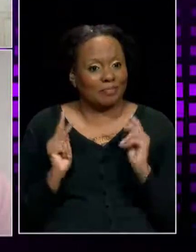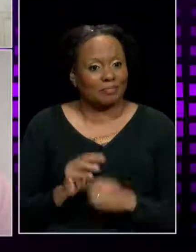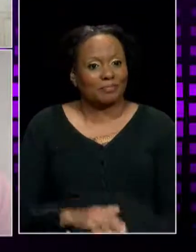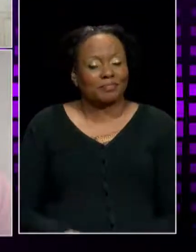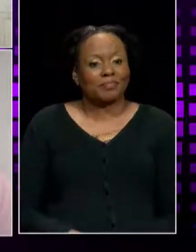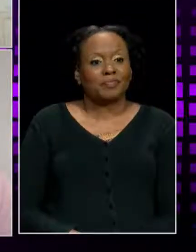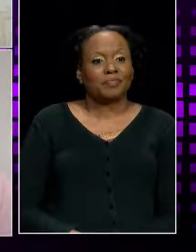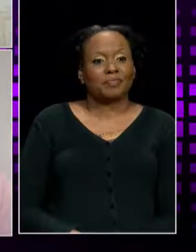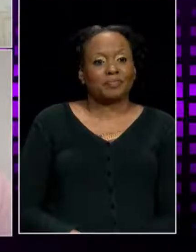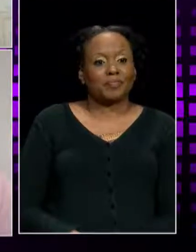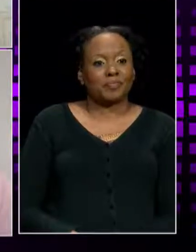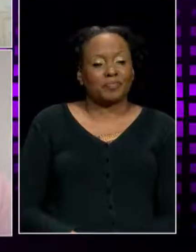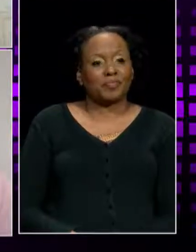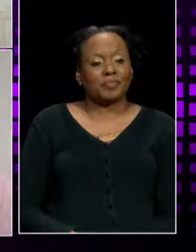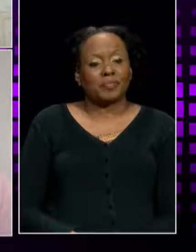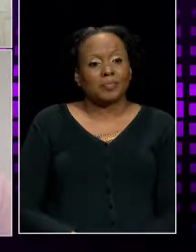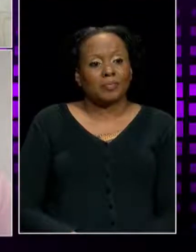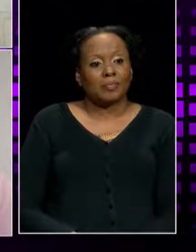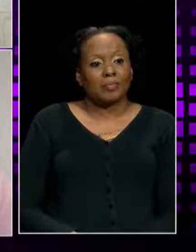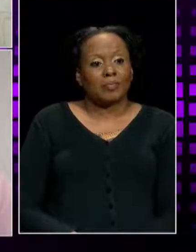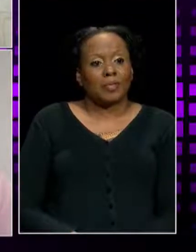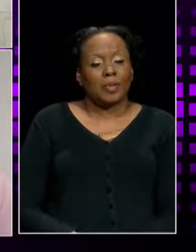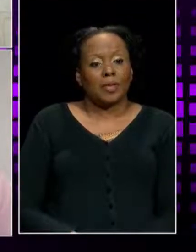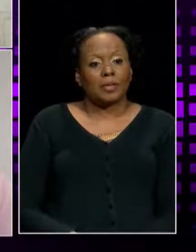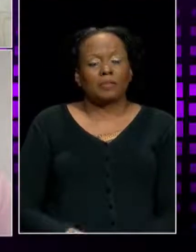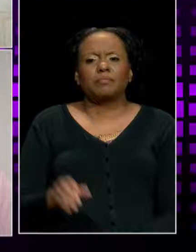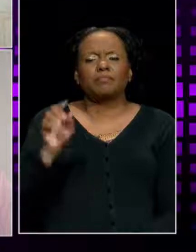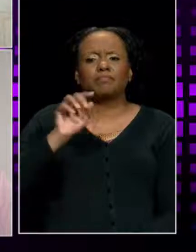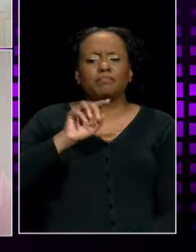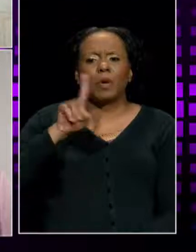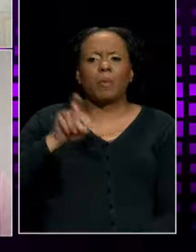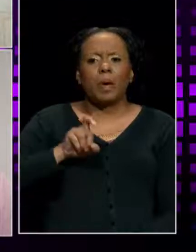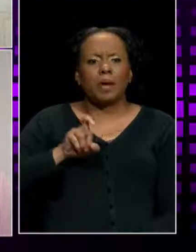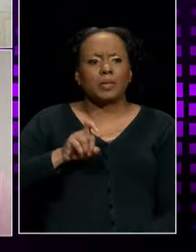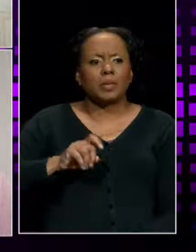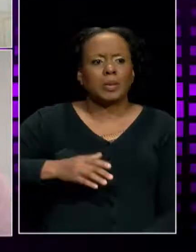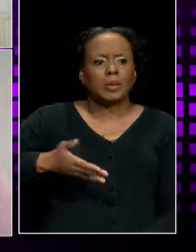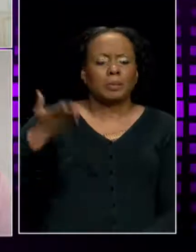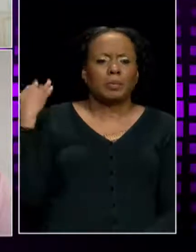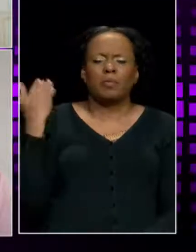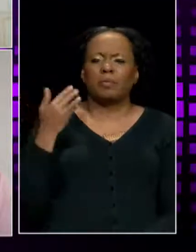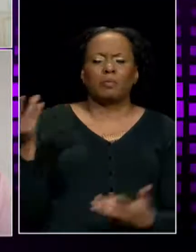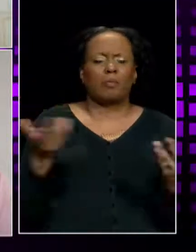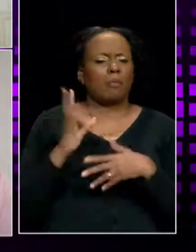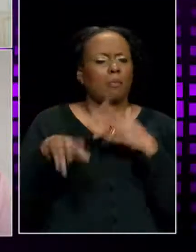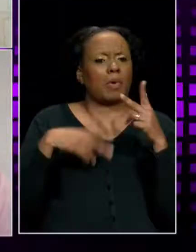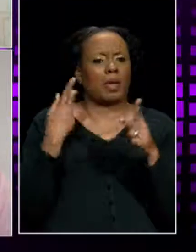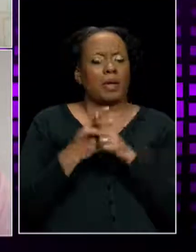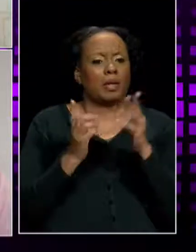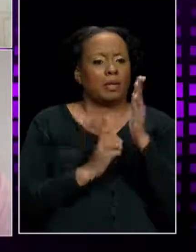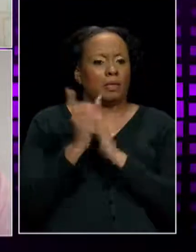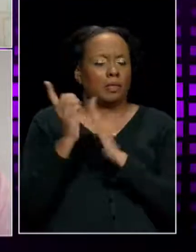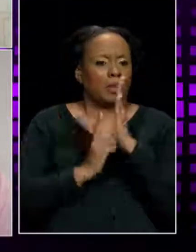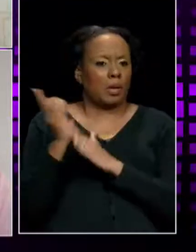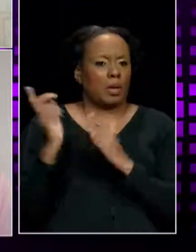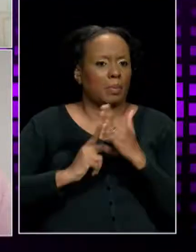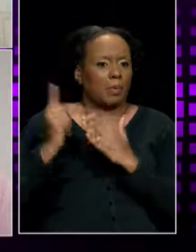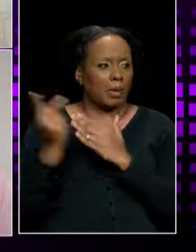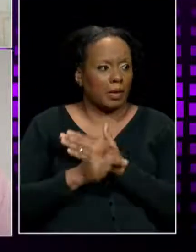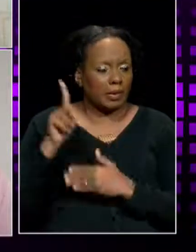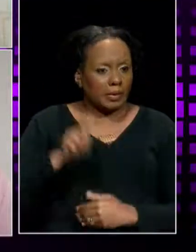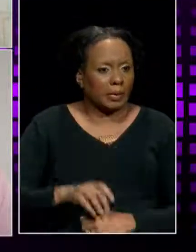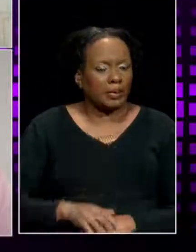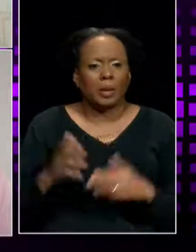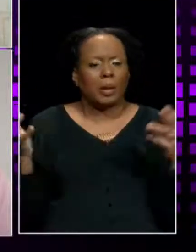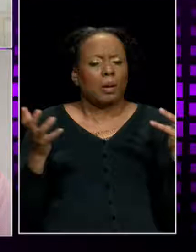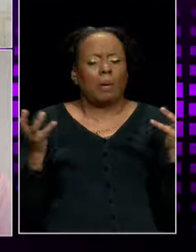the question raised earlier about what type of developmental programs do we need for young persons, what areas do we need to